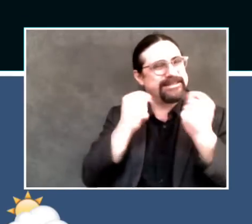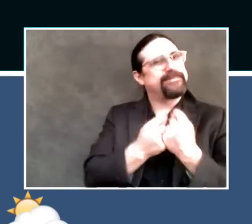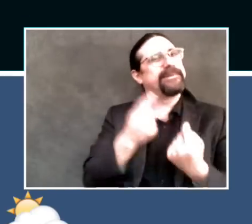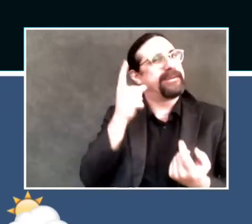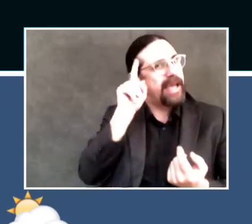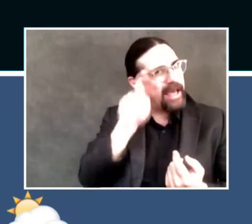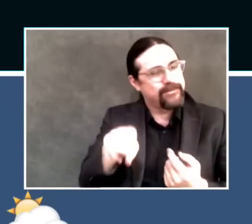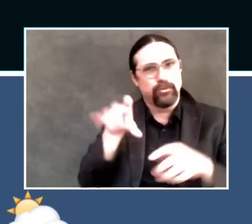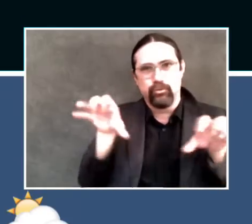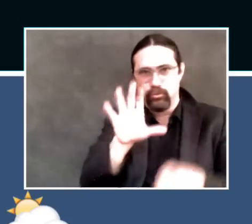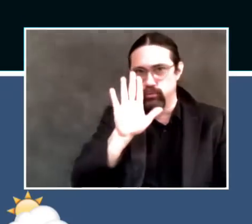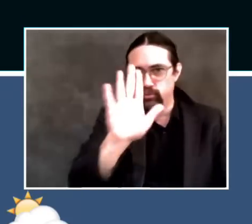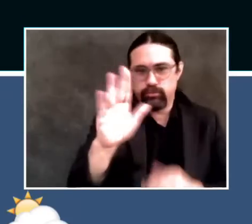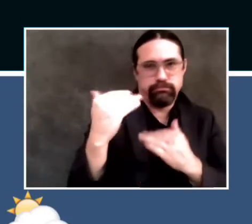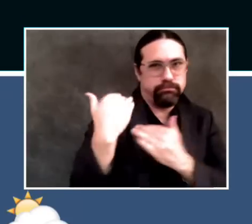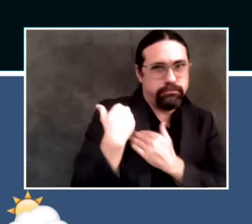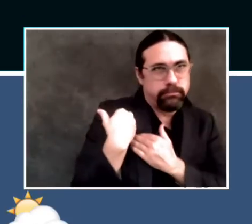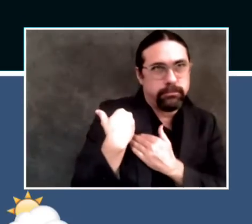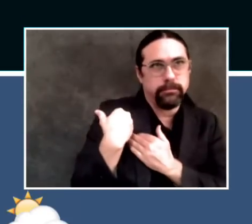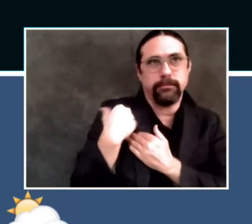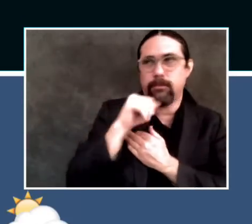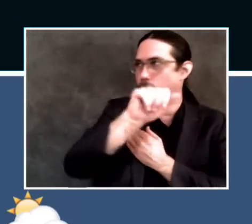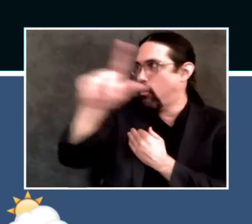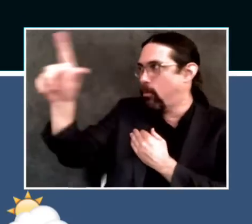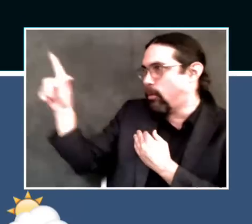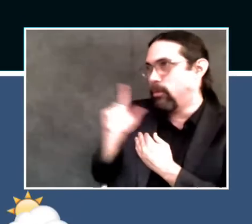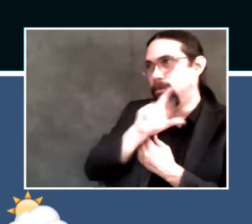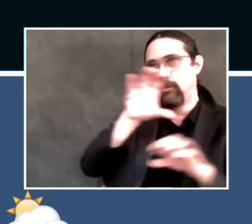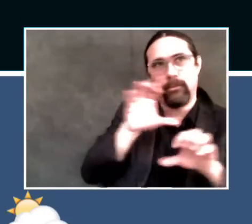going into June. You're seeing,